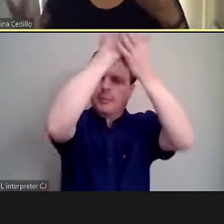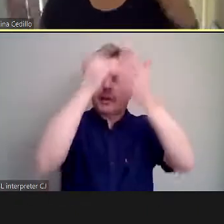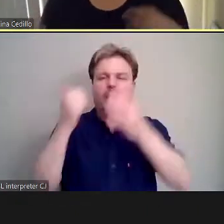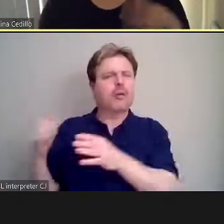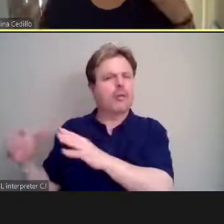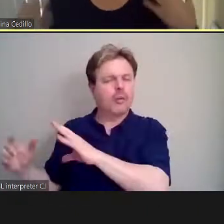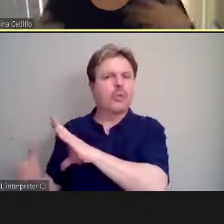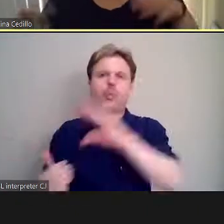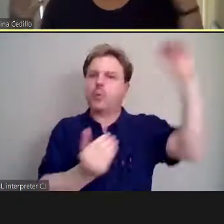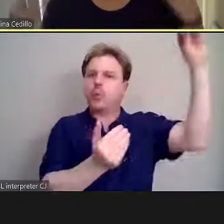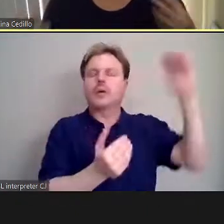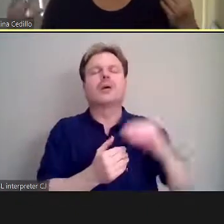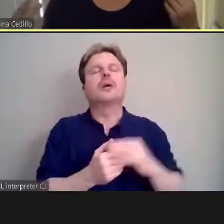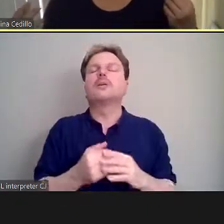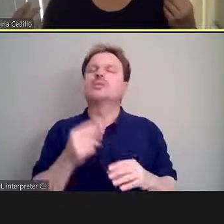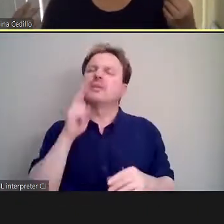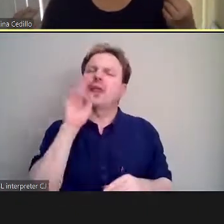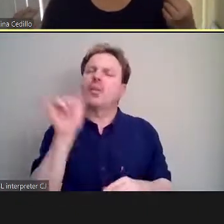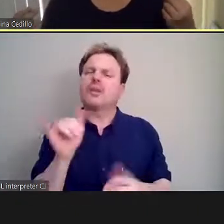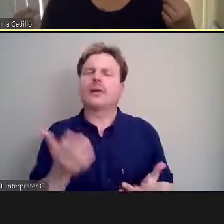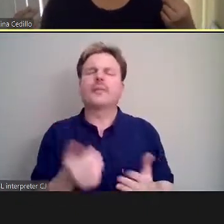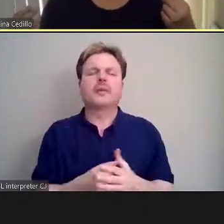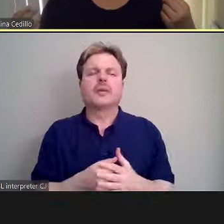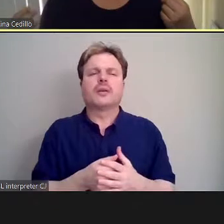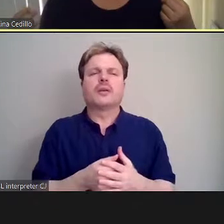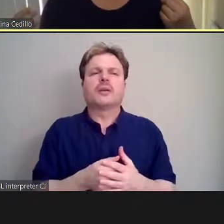we start gearing our practice